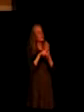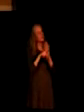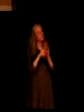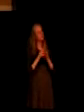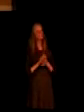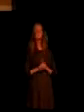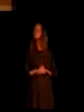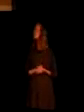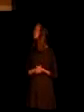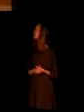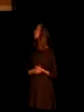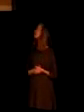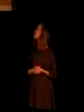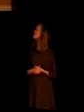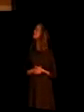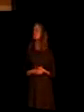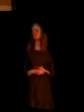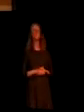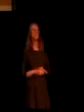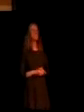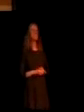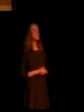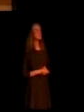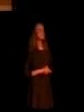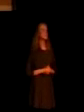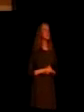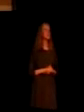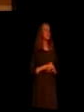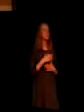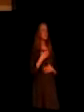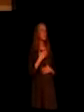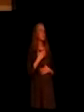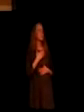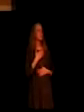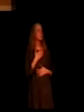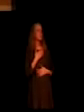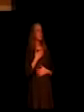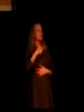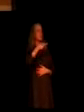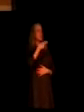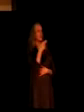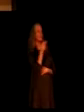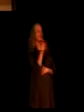And so this is what my PhD research looked like,